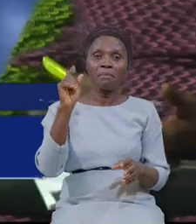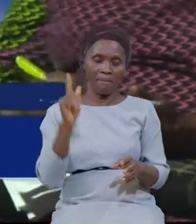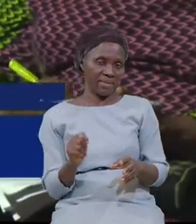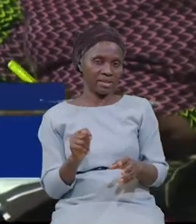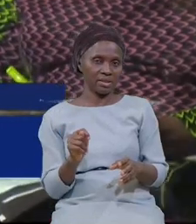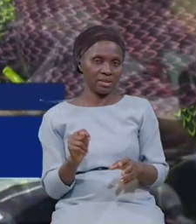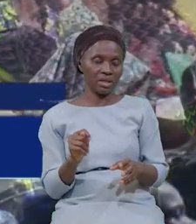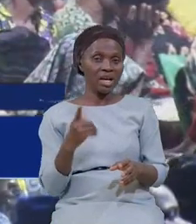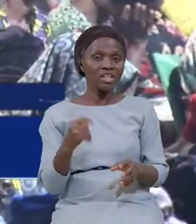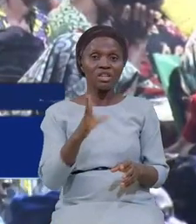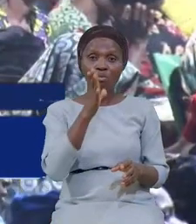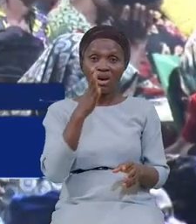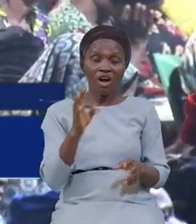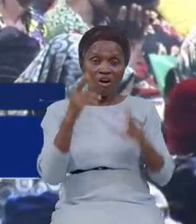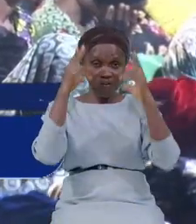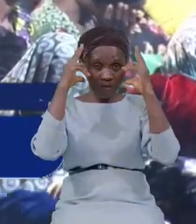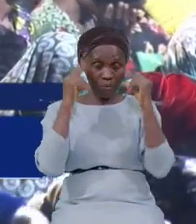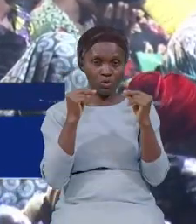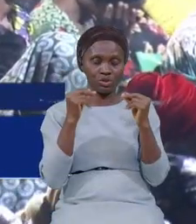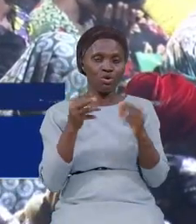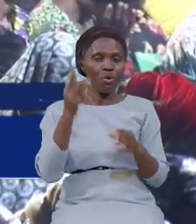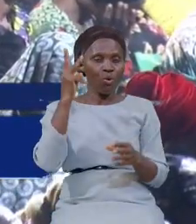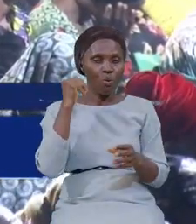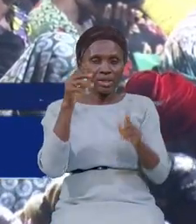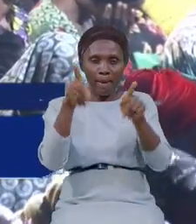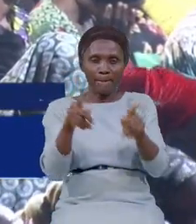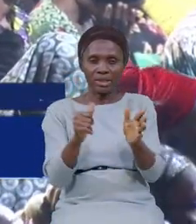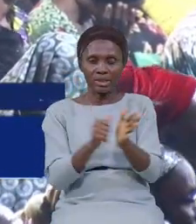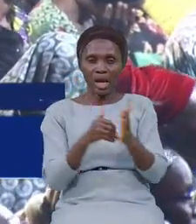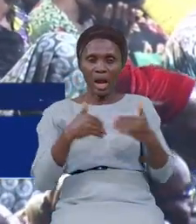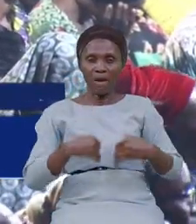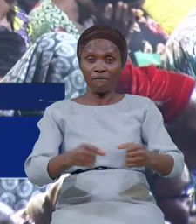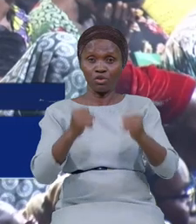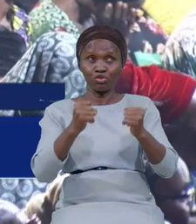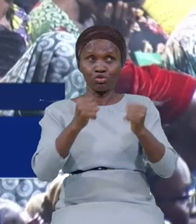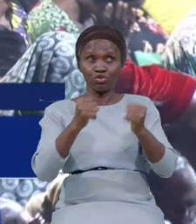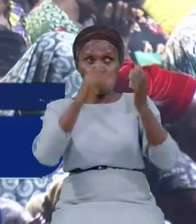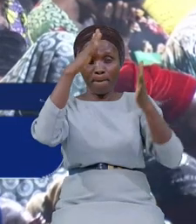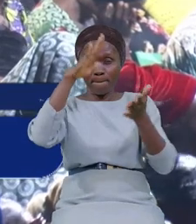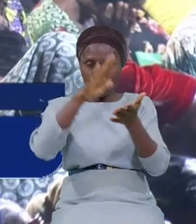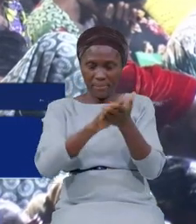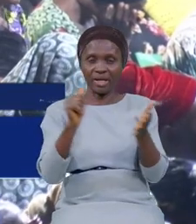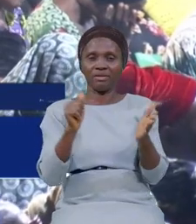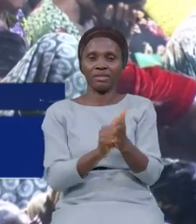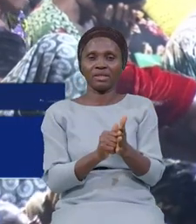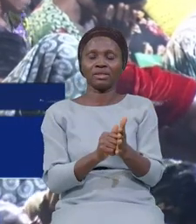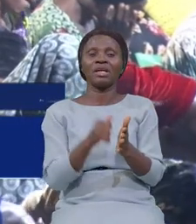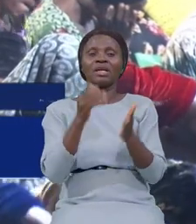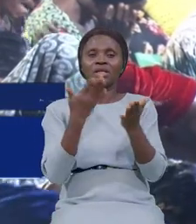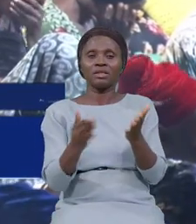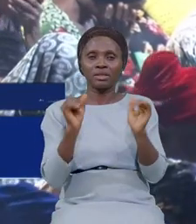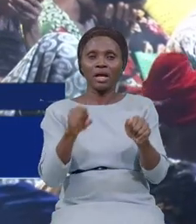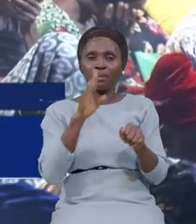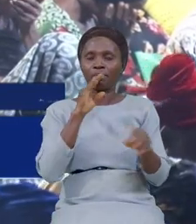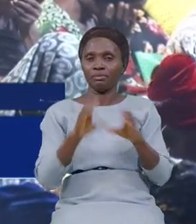an optimist. Didn't think, well, here we are. I'm taking care of you now. And then